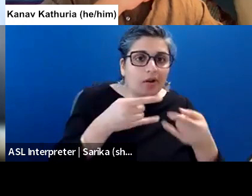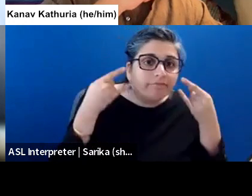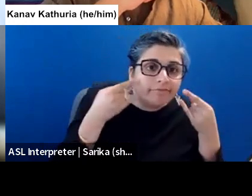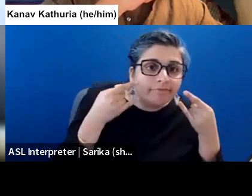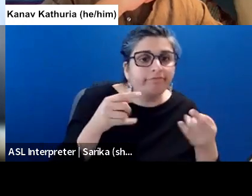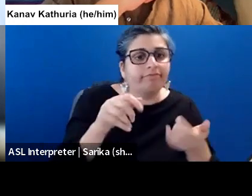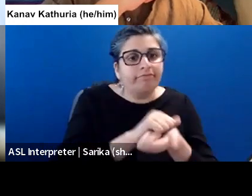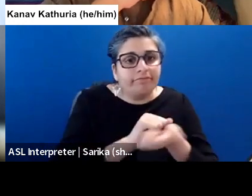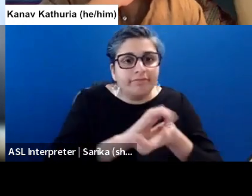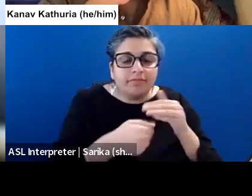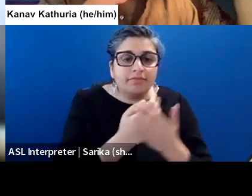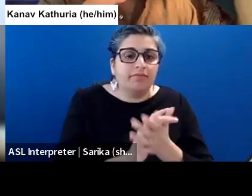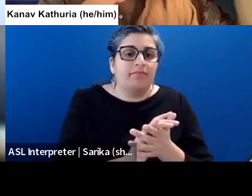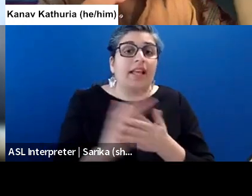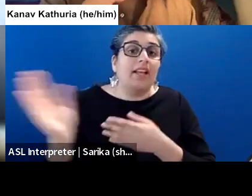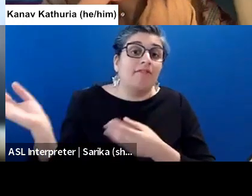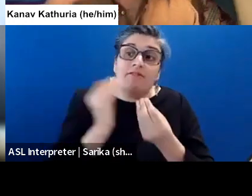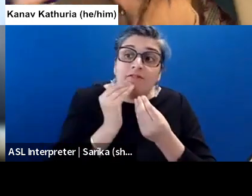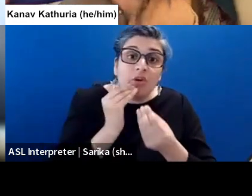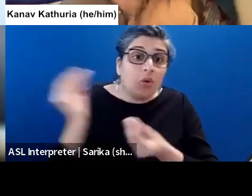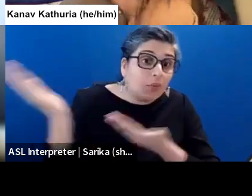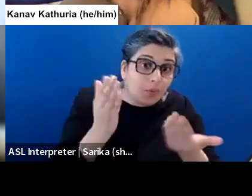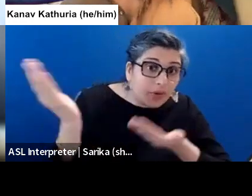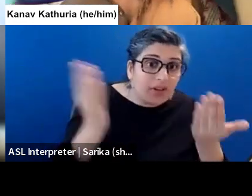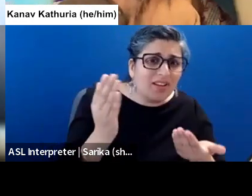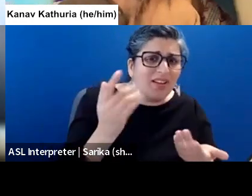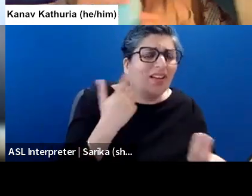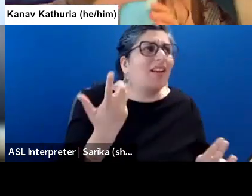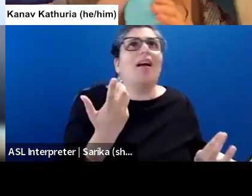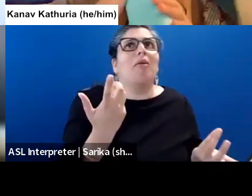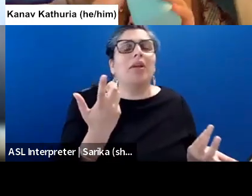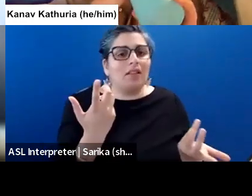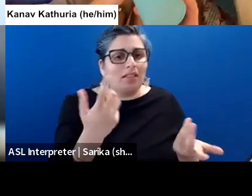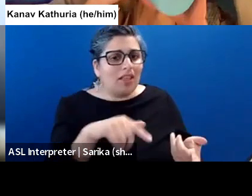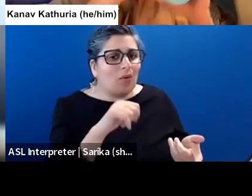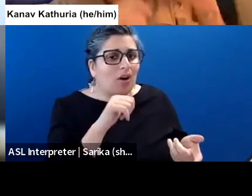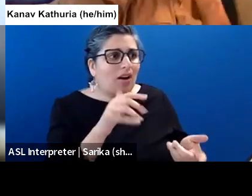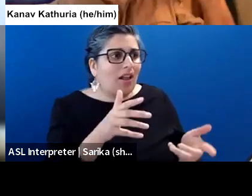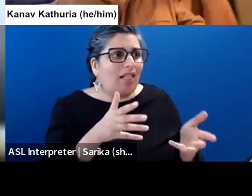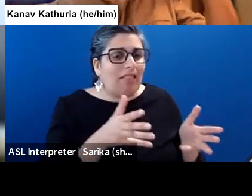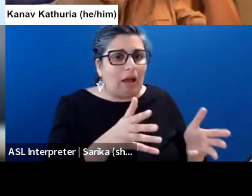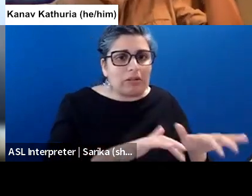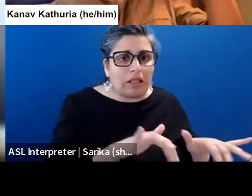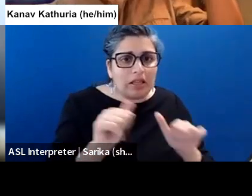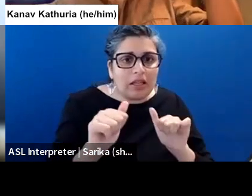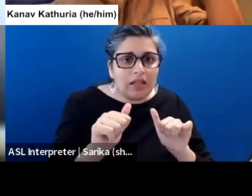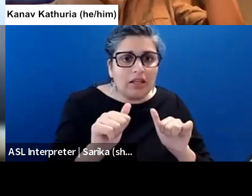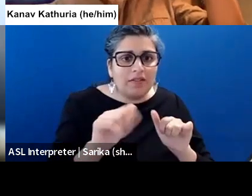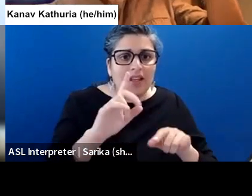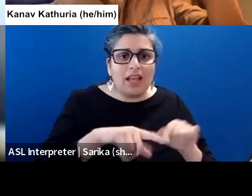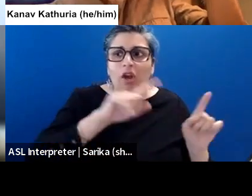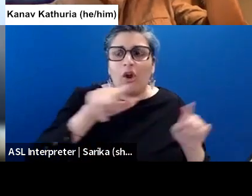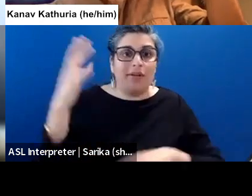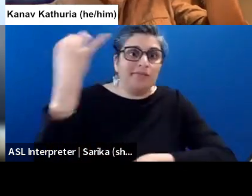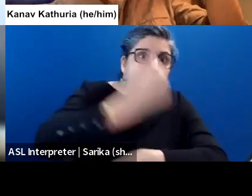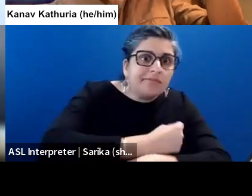City Smokehouse and other places to feed people because, you know, they weren't allowed to leave the shelters really. There was no place to go because everything was shut down.